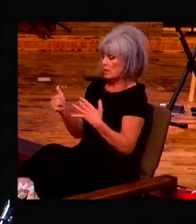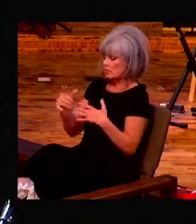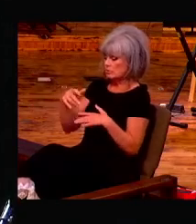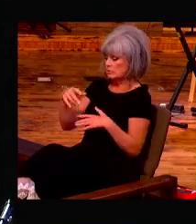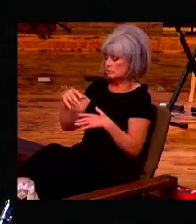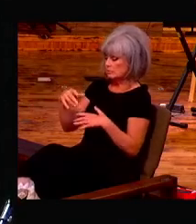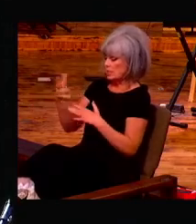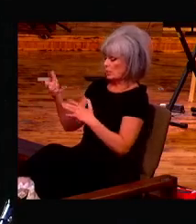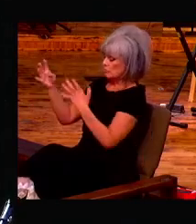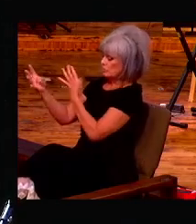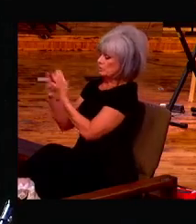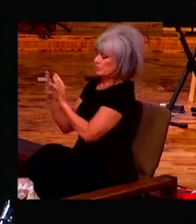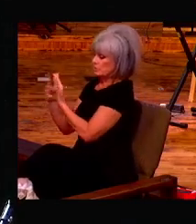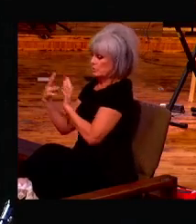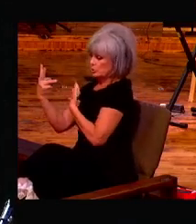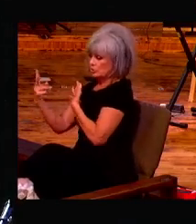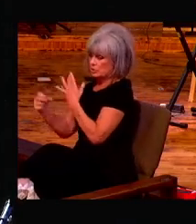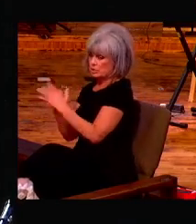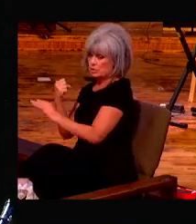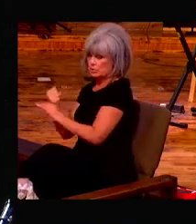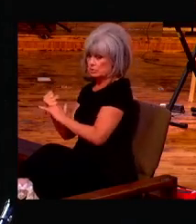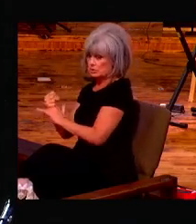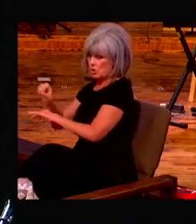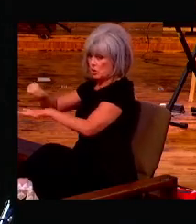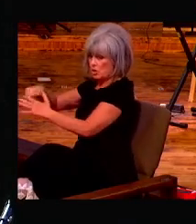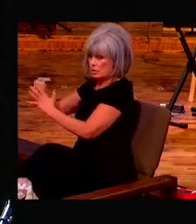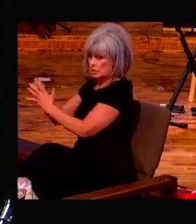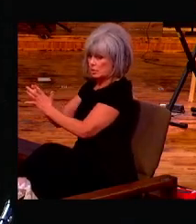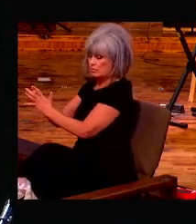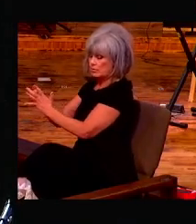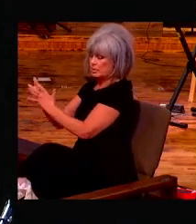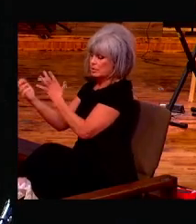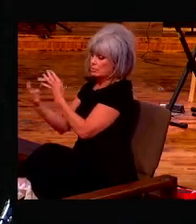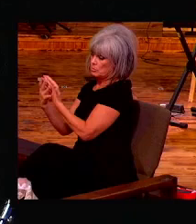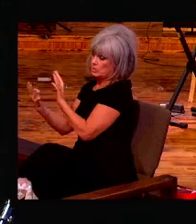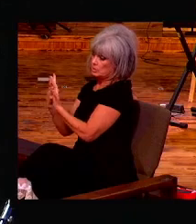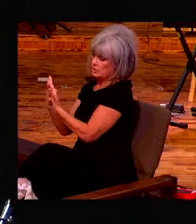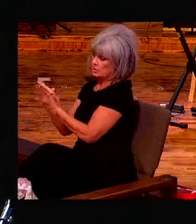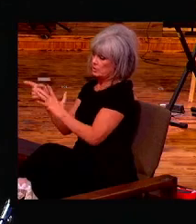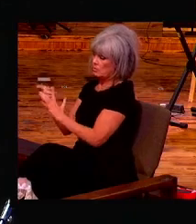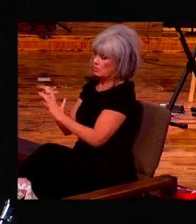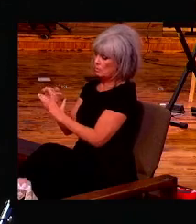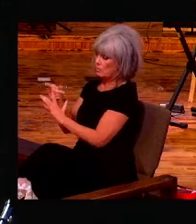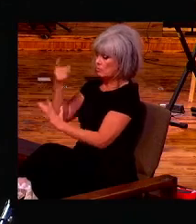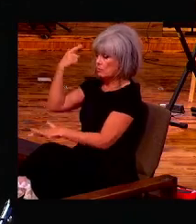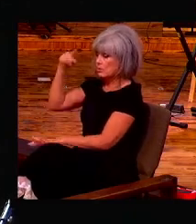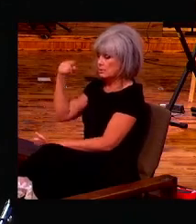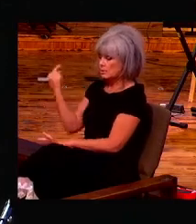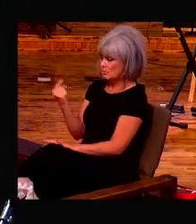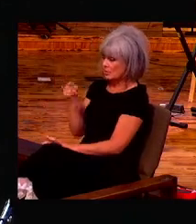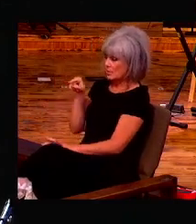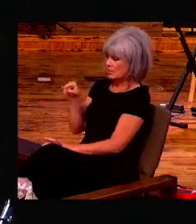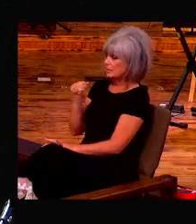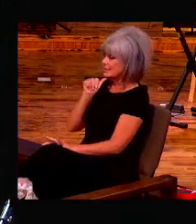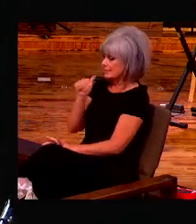Spends 2 years locked up in prison for something he did not do.